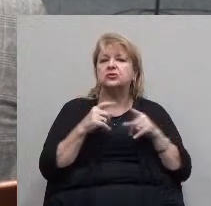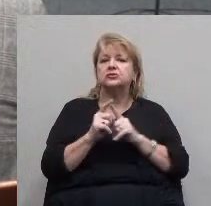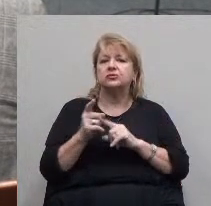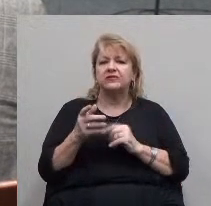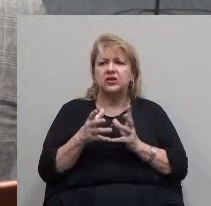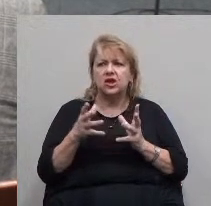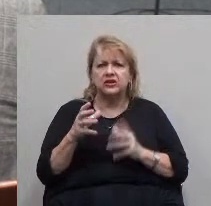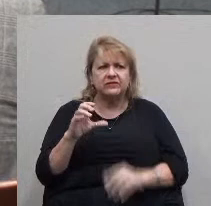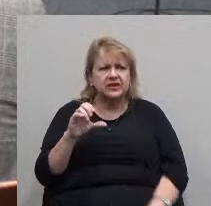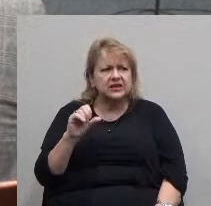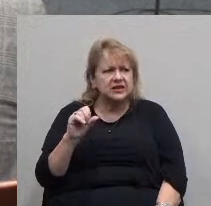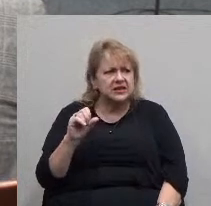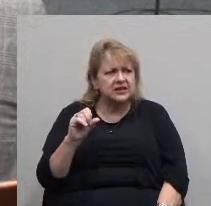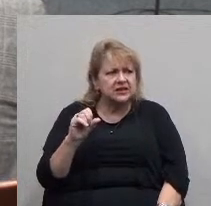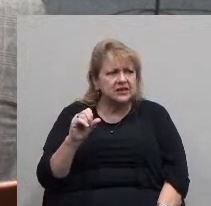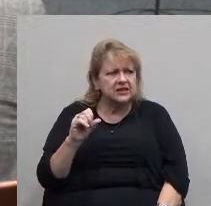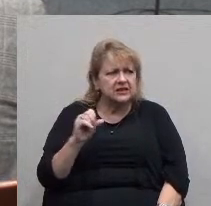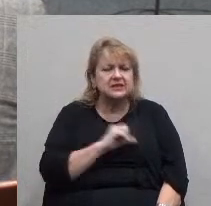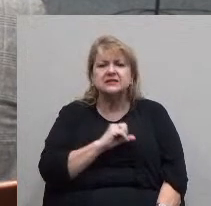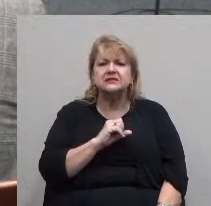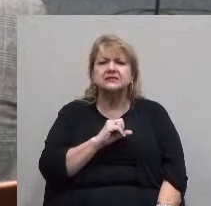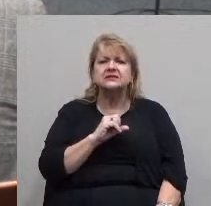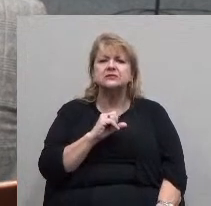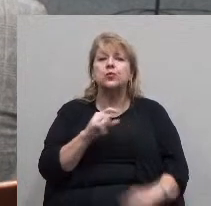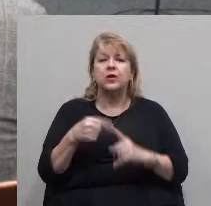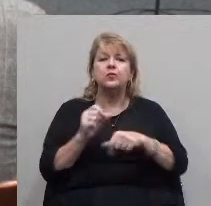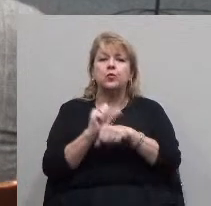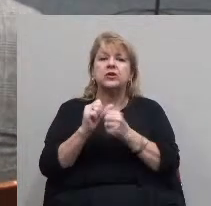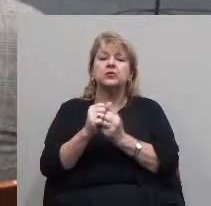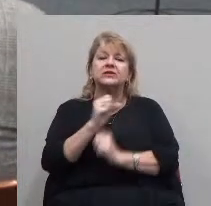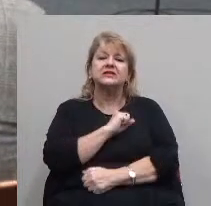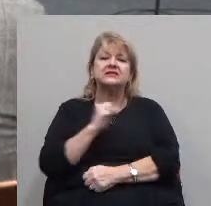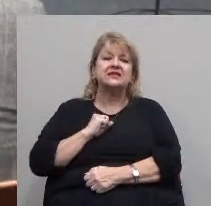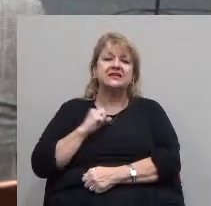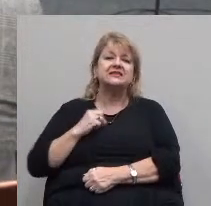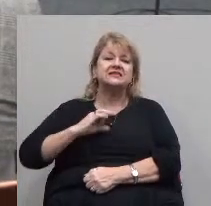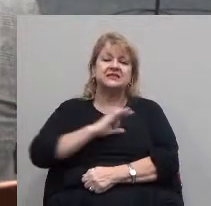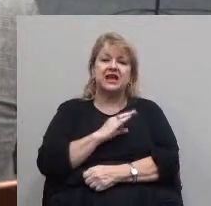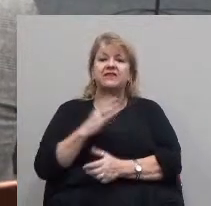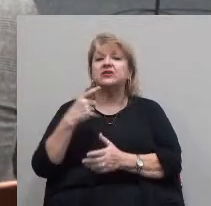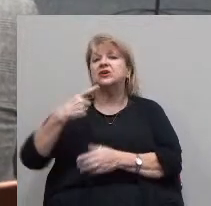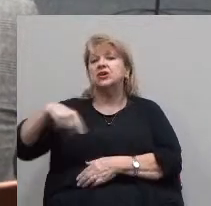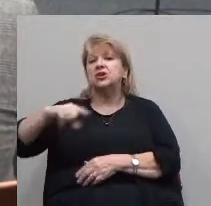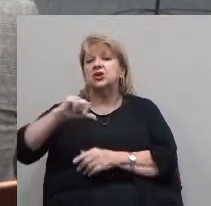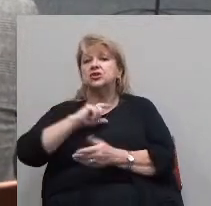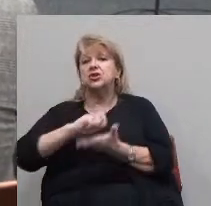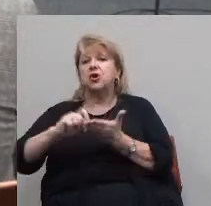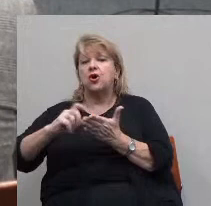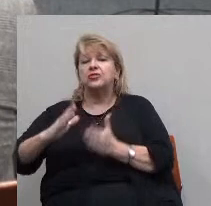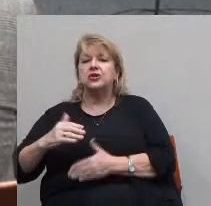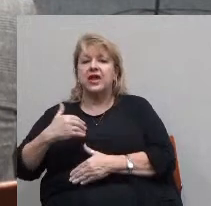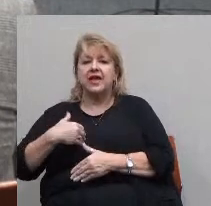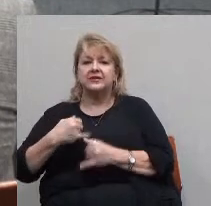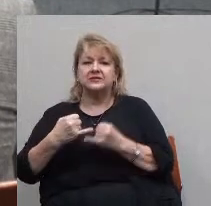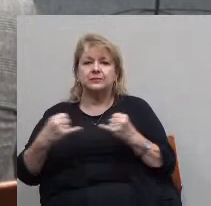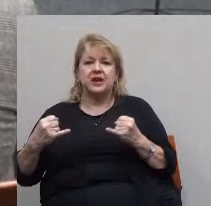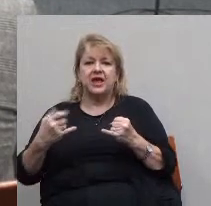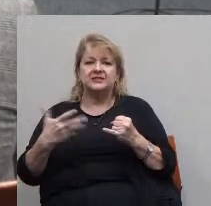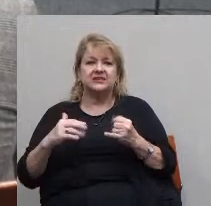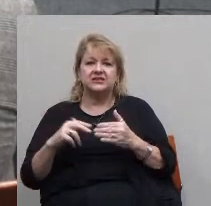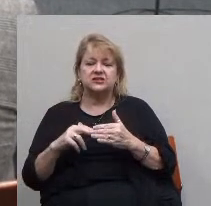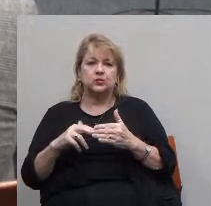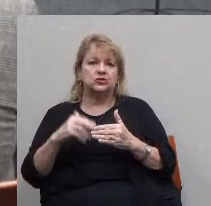And so I know when we were working with Senate staff, the author had some pretty firm lines that he didn't want to cross